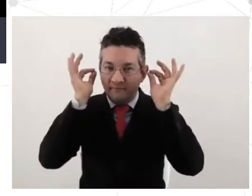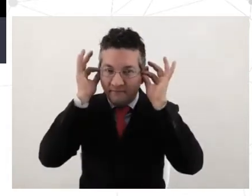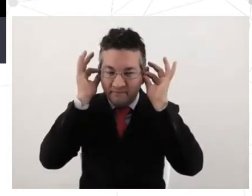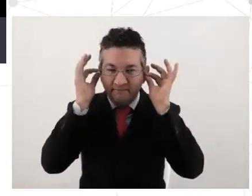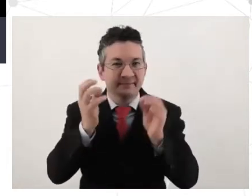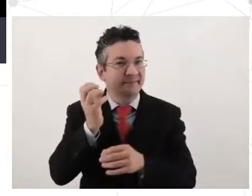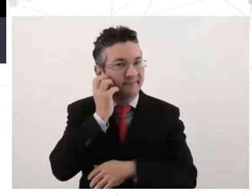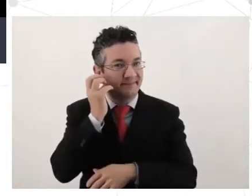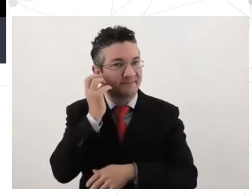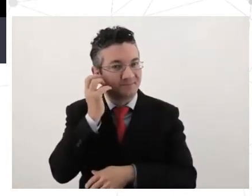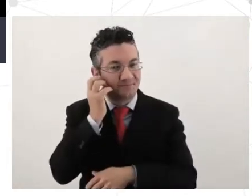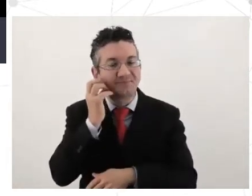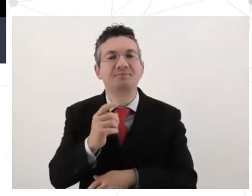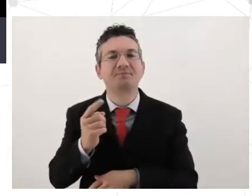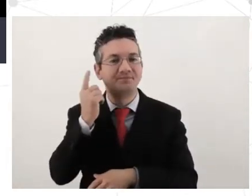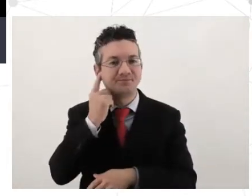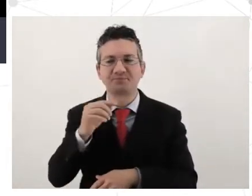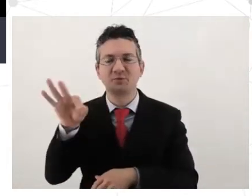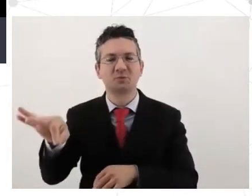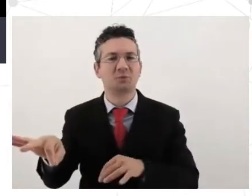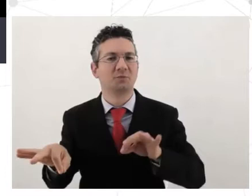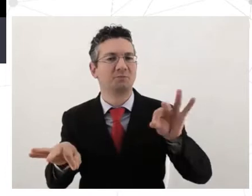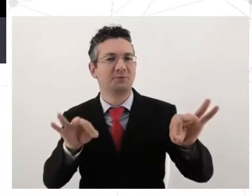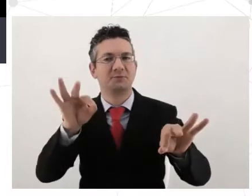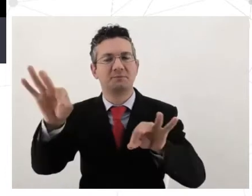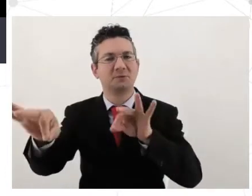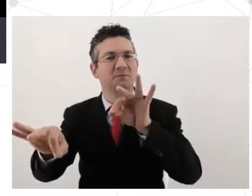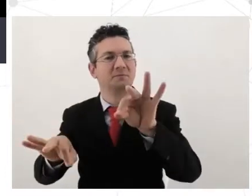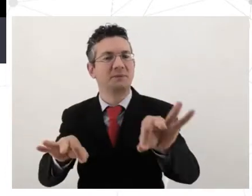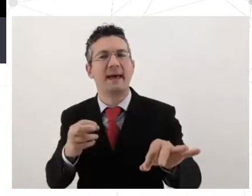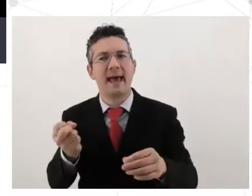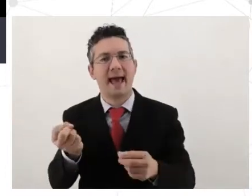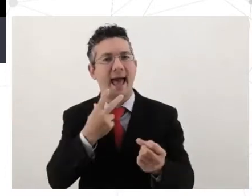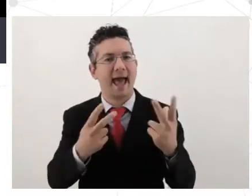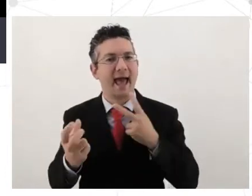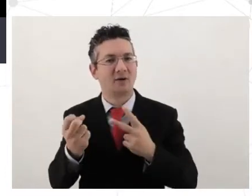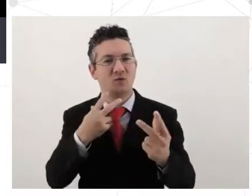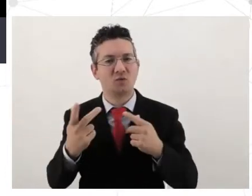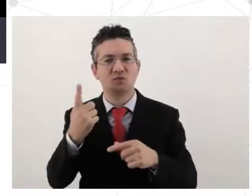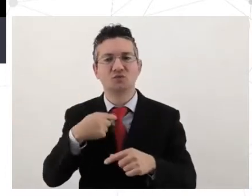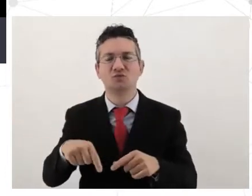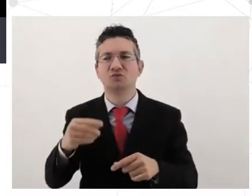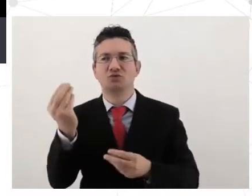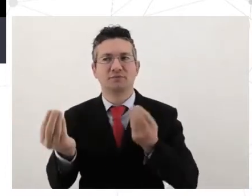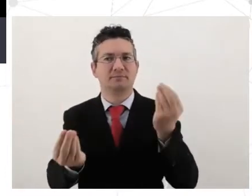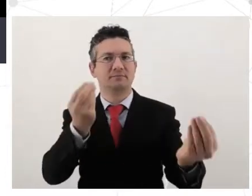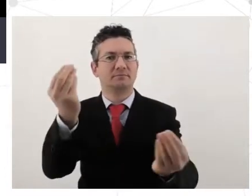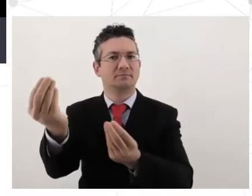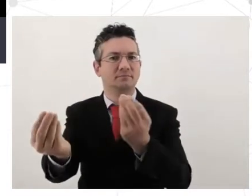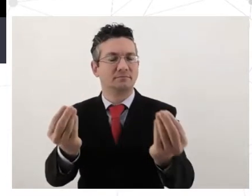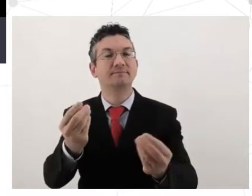found the pharmacy under Essential Services and our beacon is set. We are ready to head